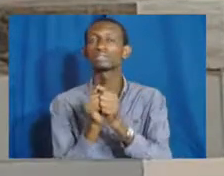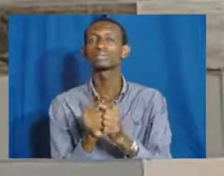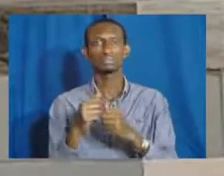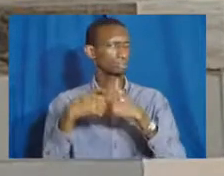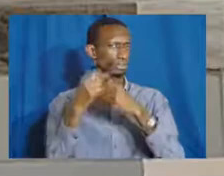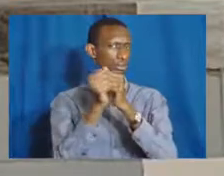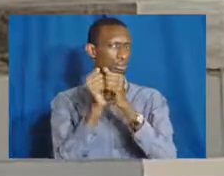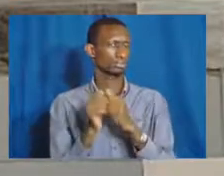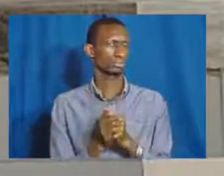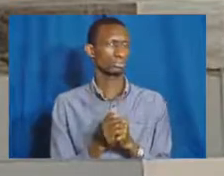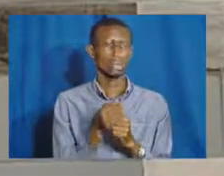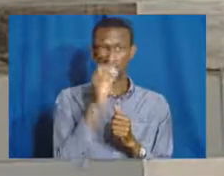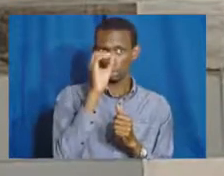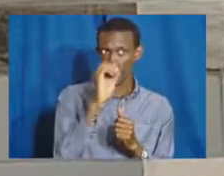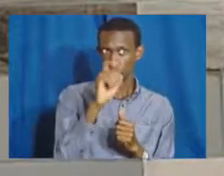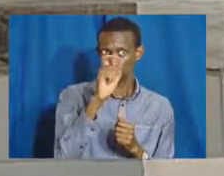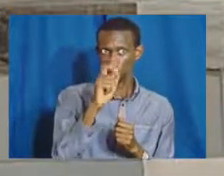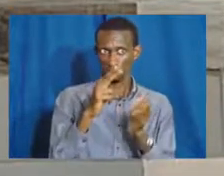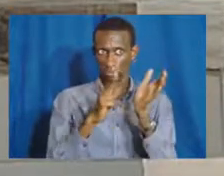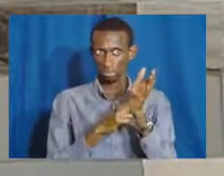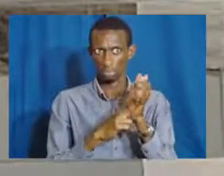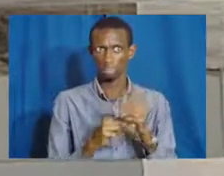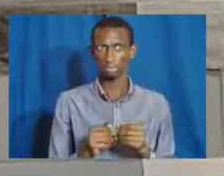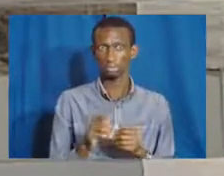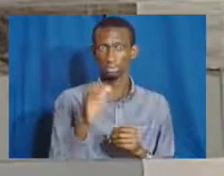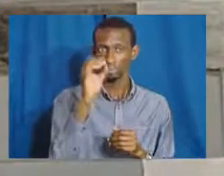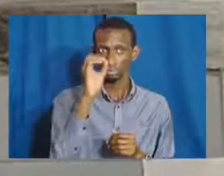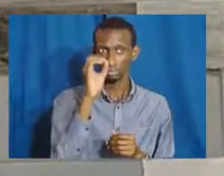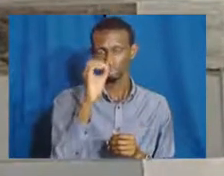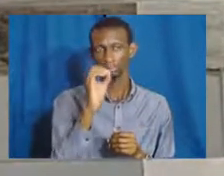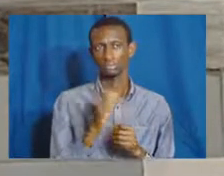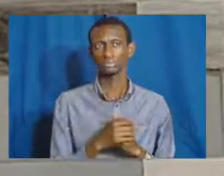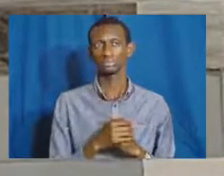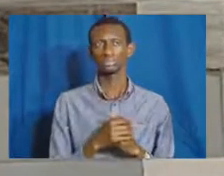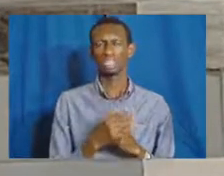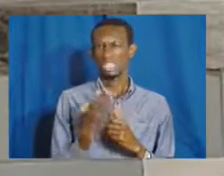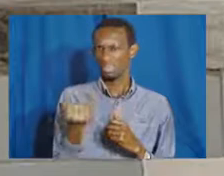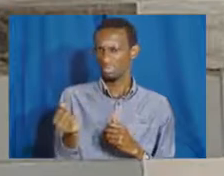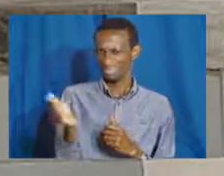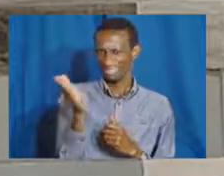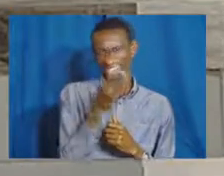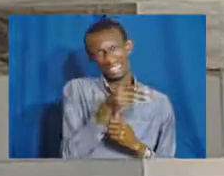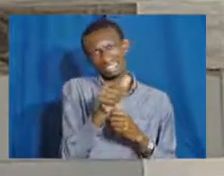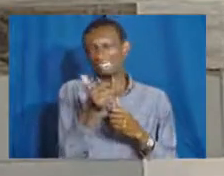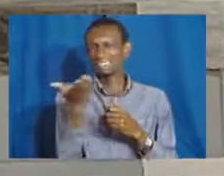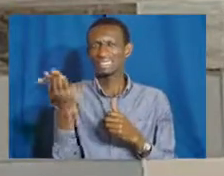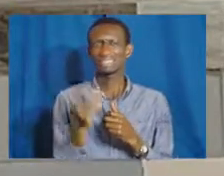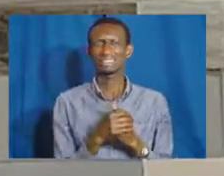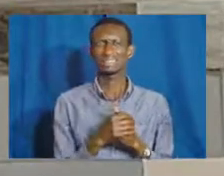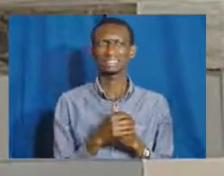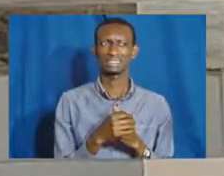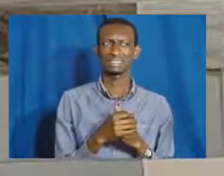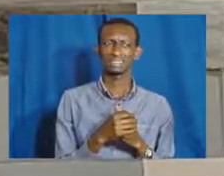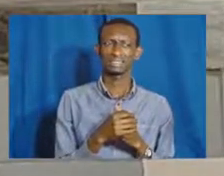10. 0x equals 0. We have another situation which looks like